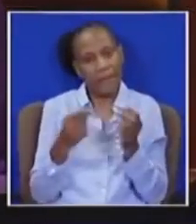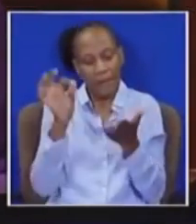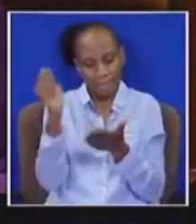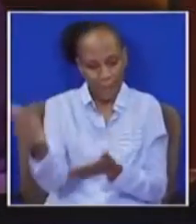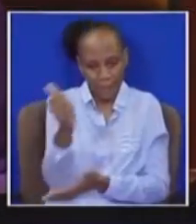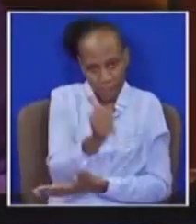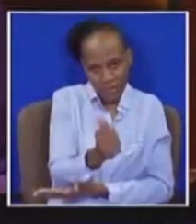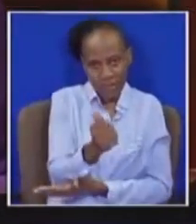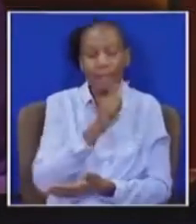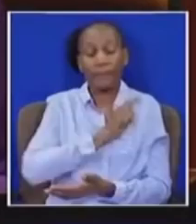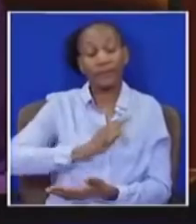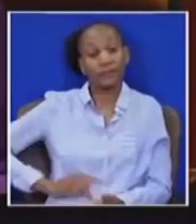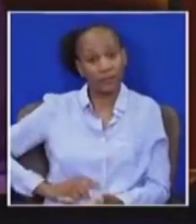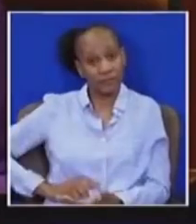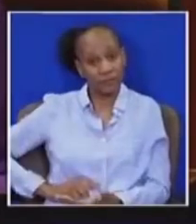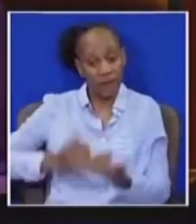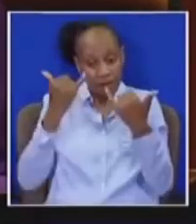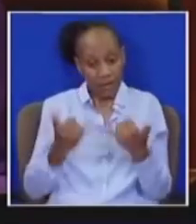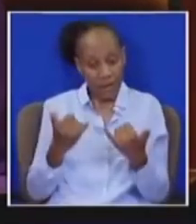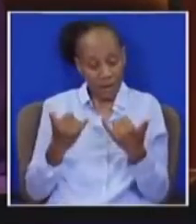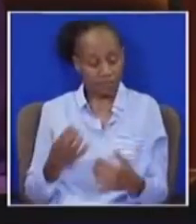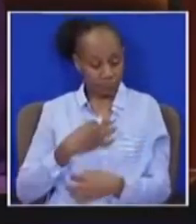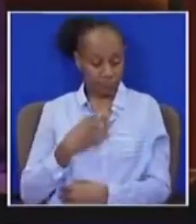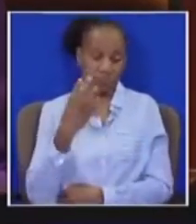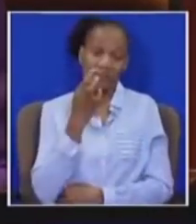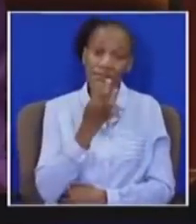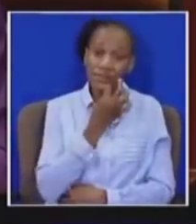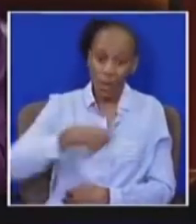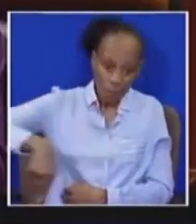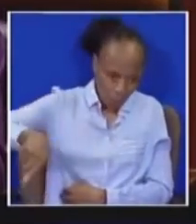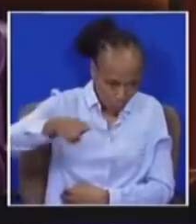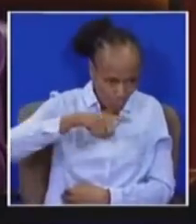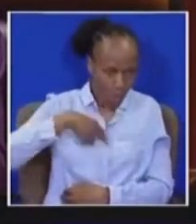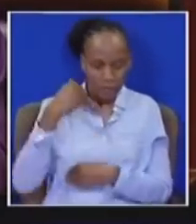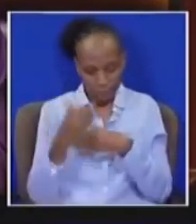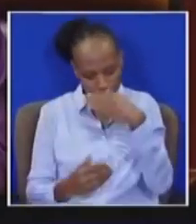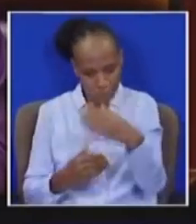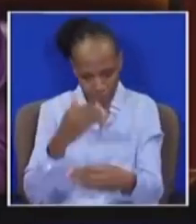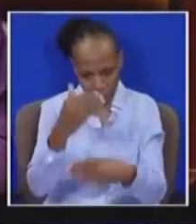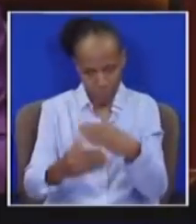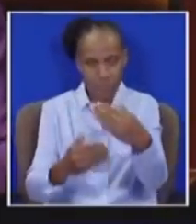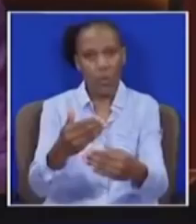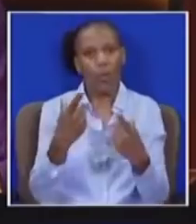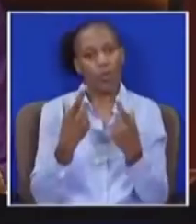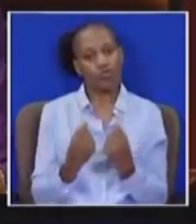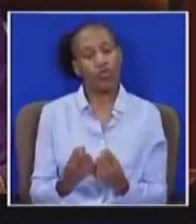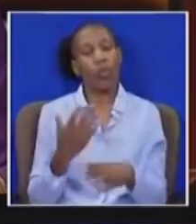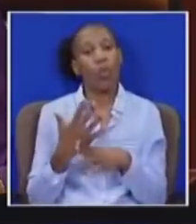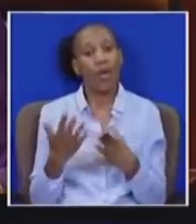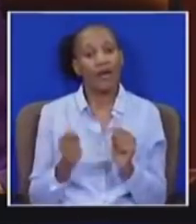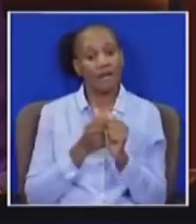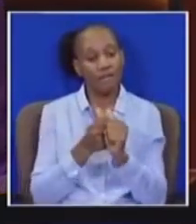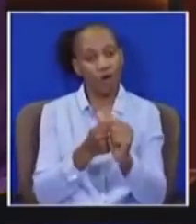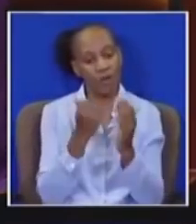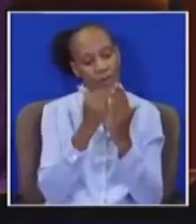of this, I must accordingly order that we proceed with the business of the day as it appears on the